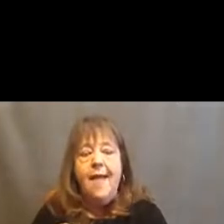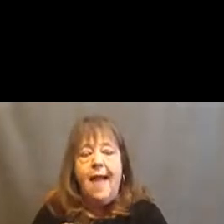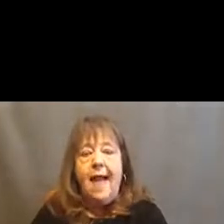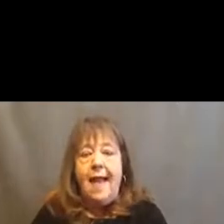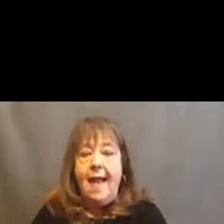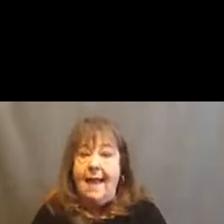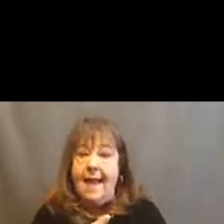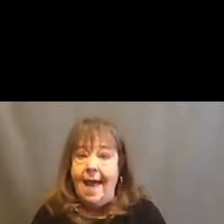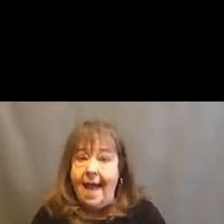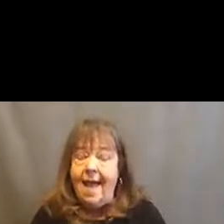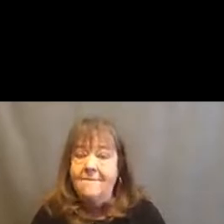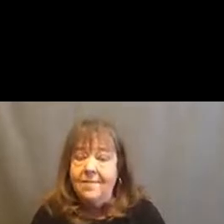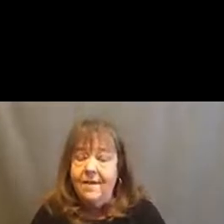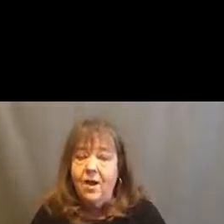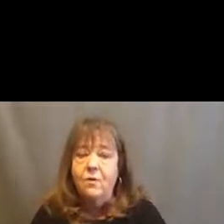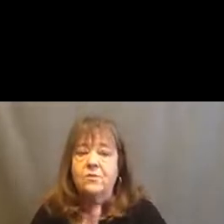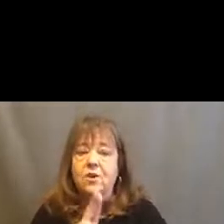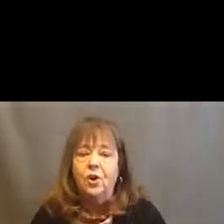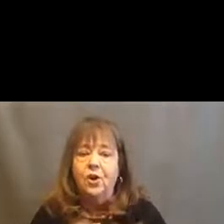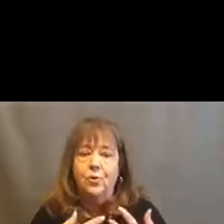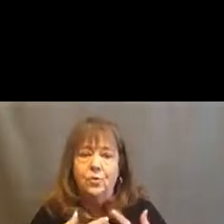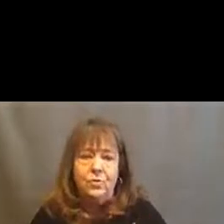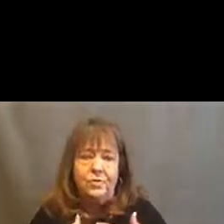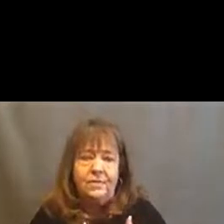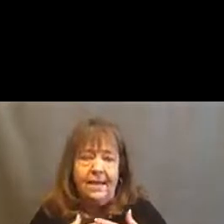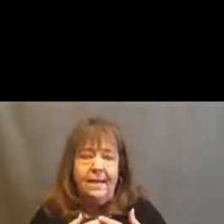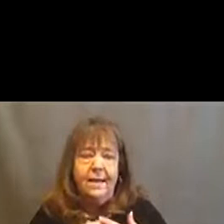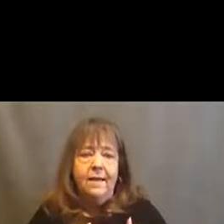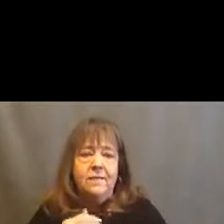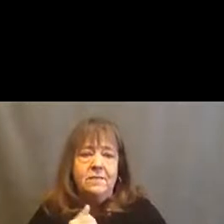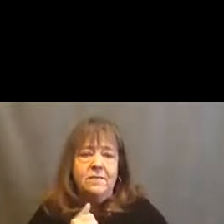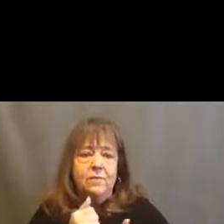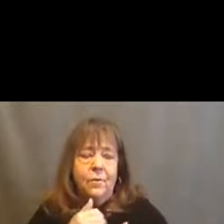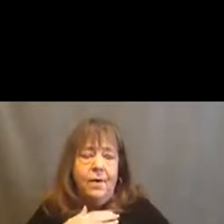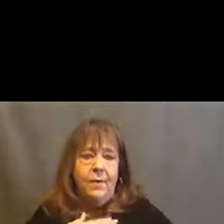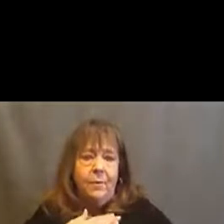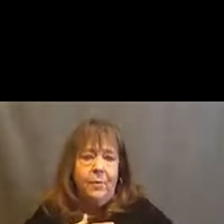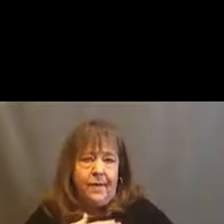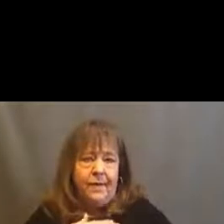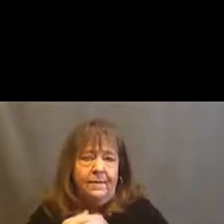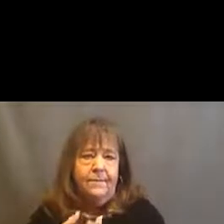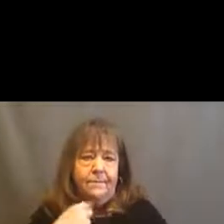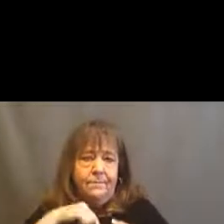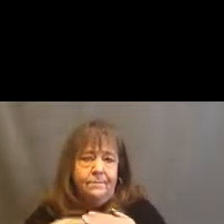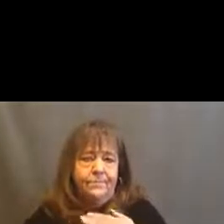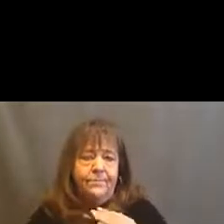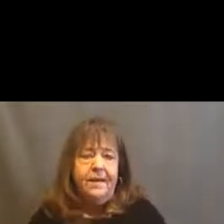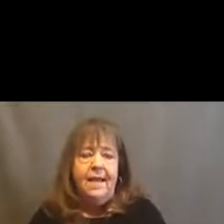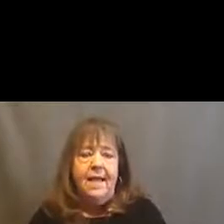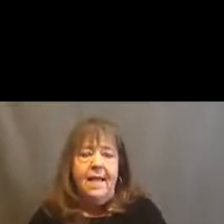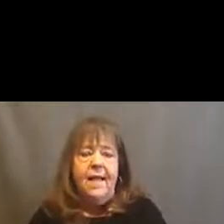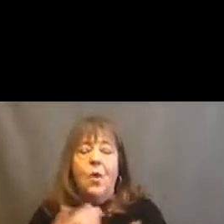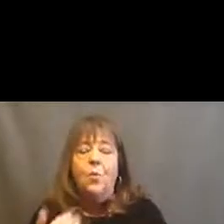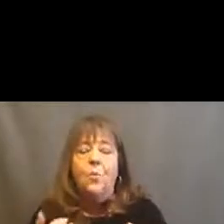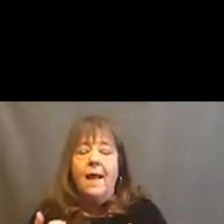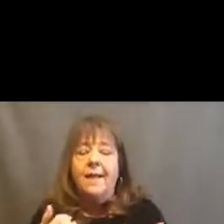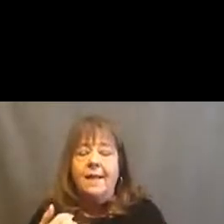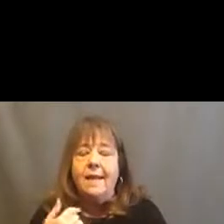requiring the mechanical ventilation assistance because of respiratory failure. Right now, we're